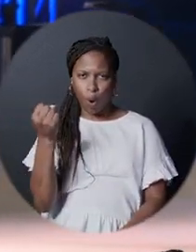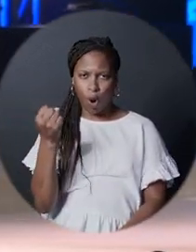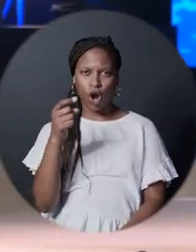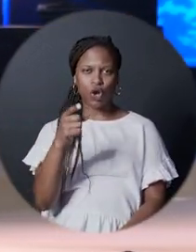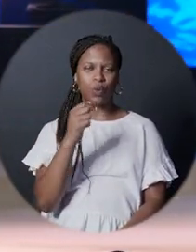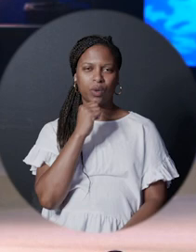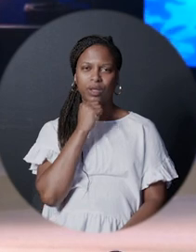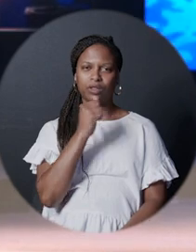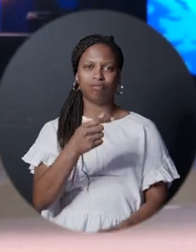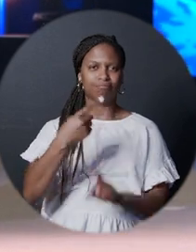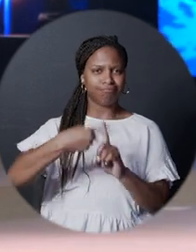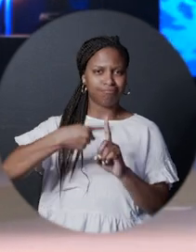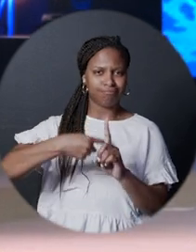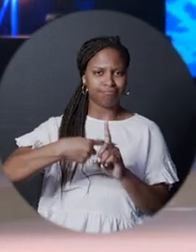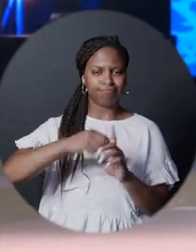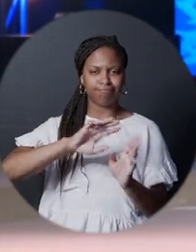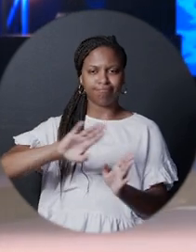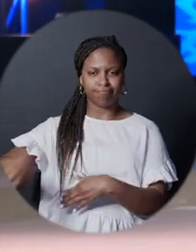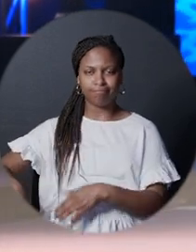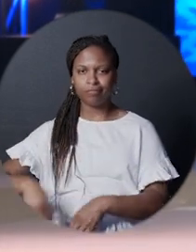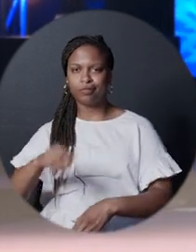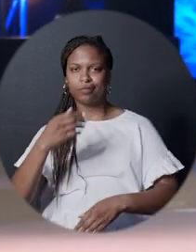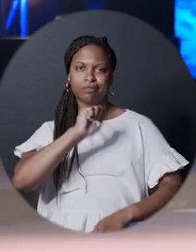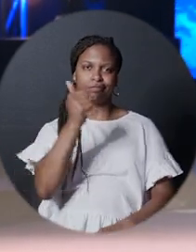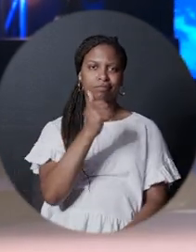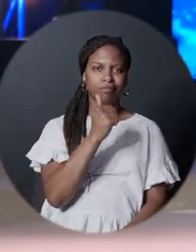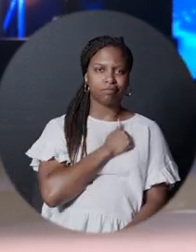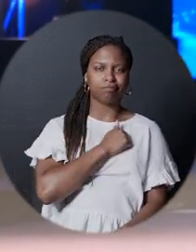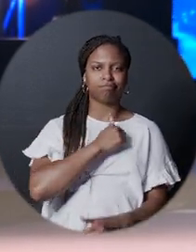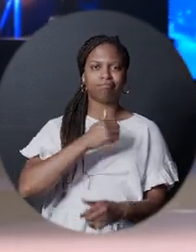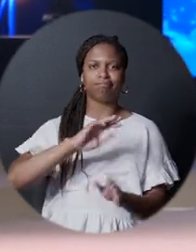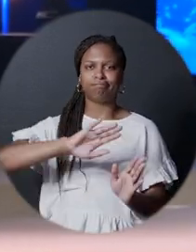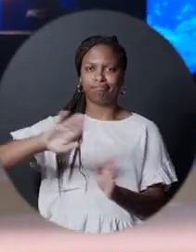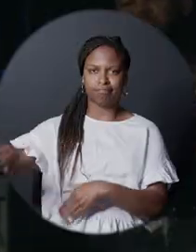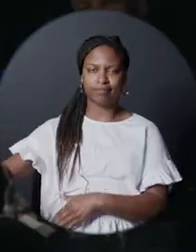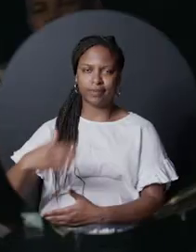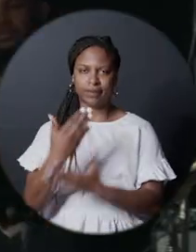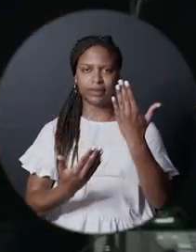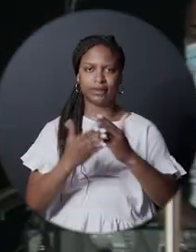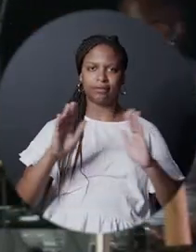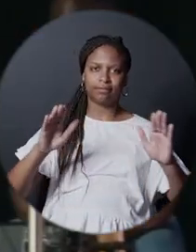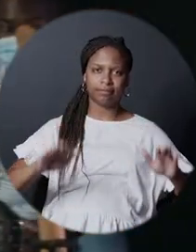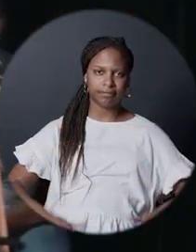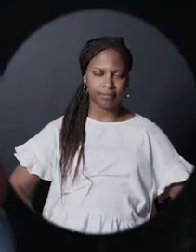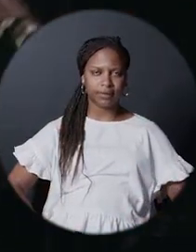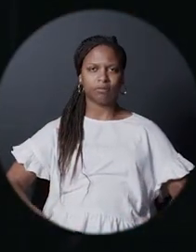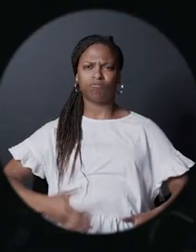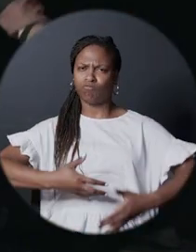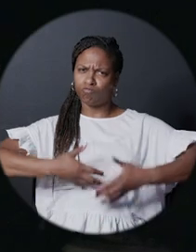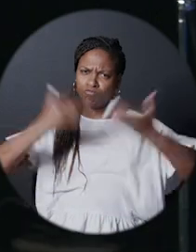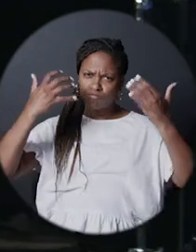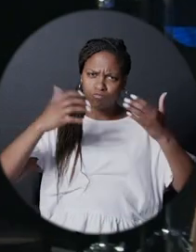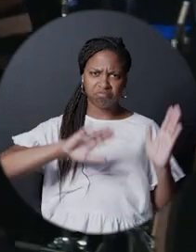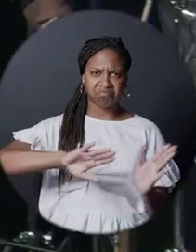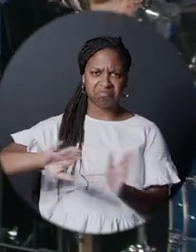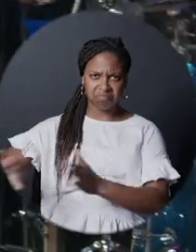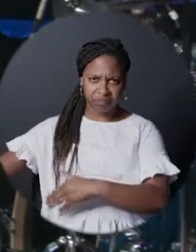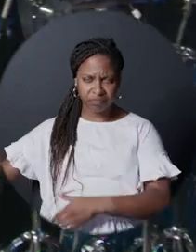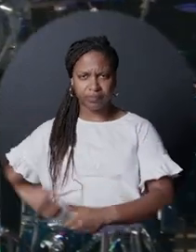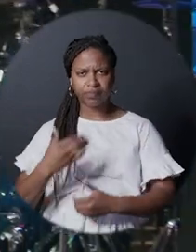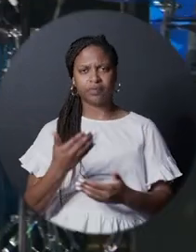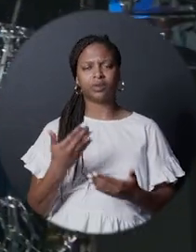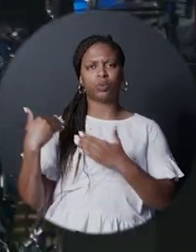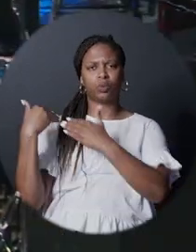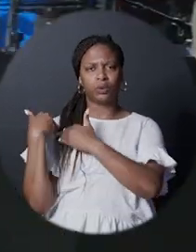He keeps holding it. But you won't put your temper down. You won't put your attitude down. You won't put your hands down. You won't put your anger